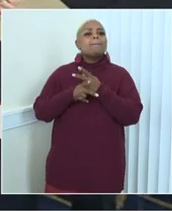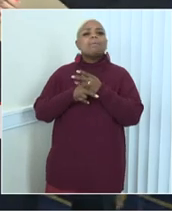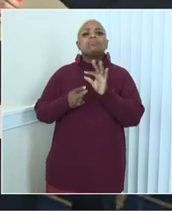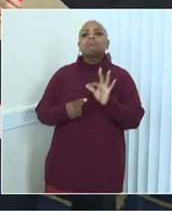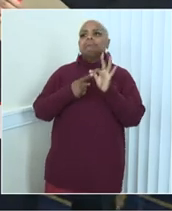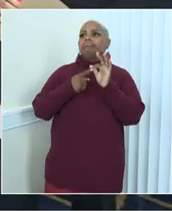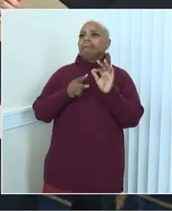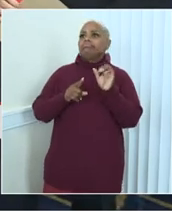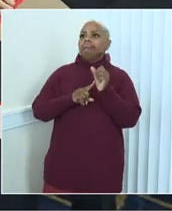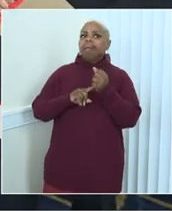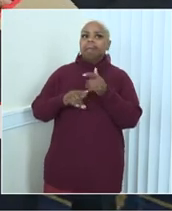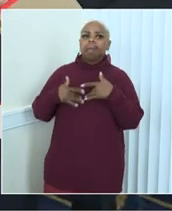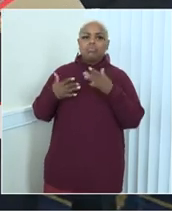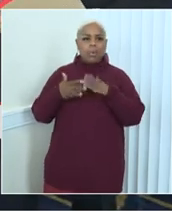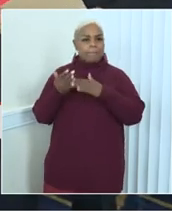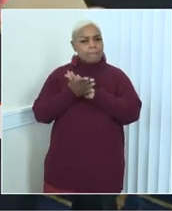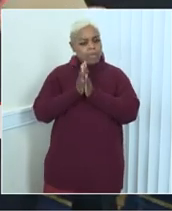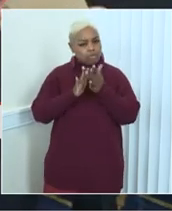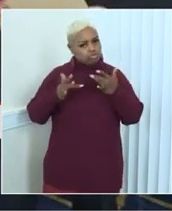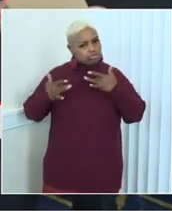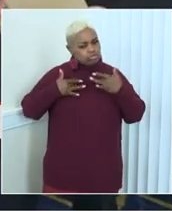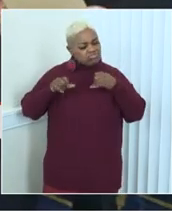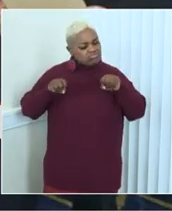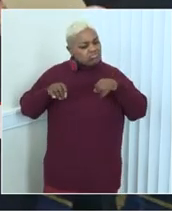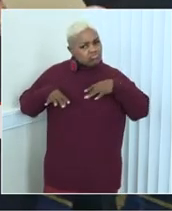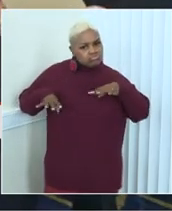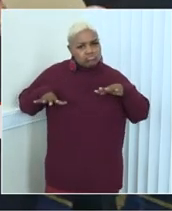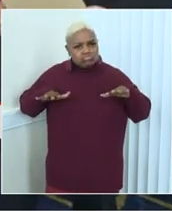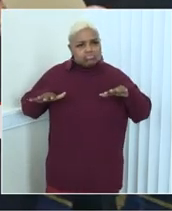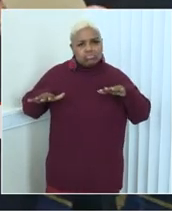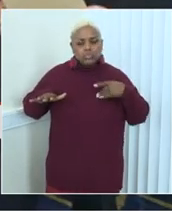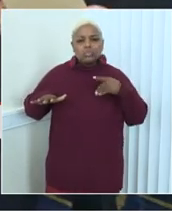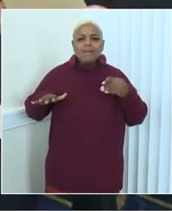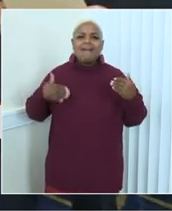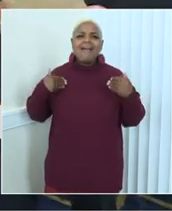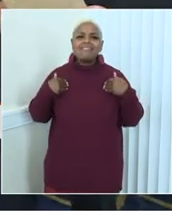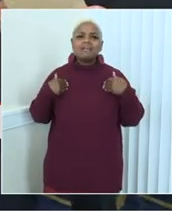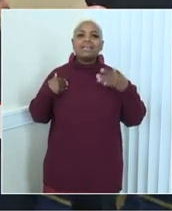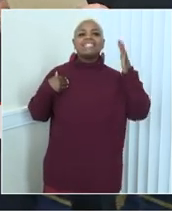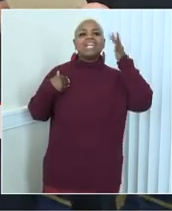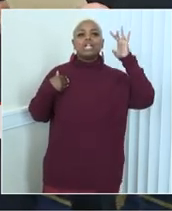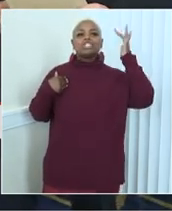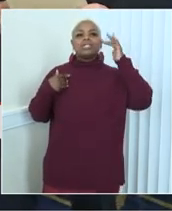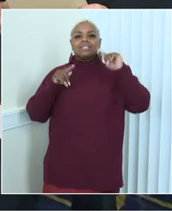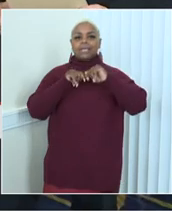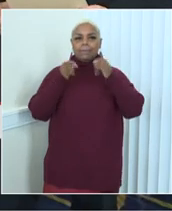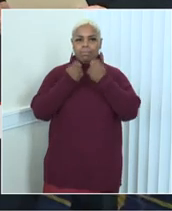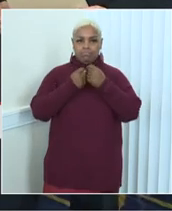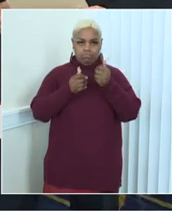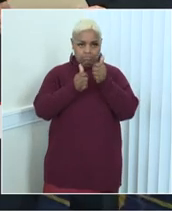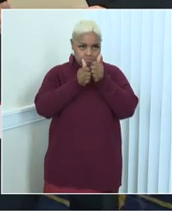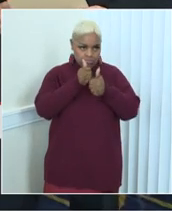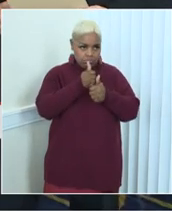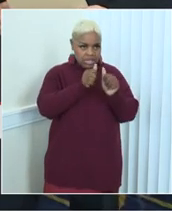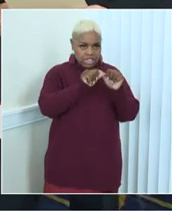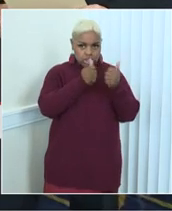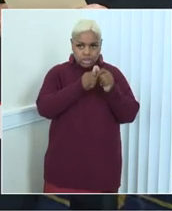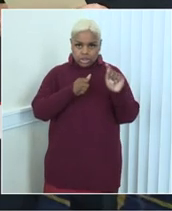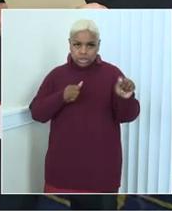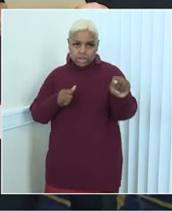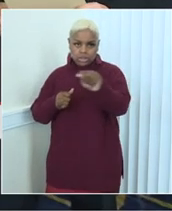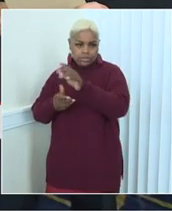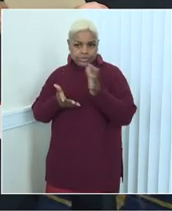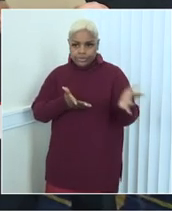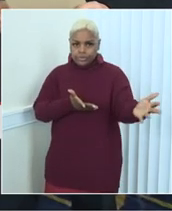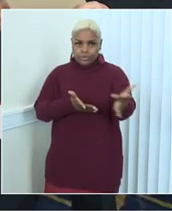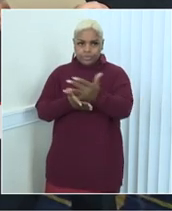become concerned, but we have our intelligence teams, fusion centers from all of our respective agencies that will take a good look at that information to ensure whether or